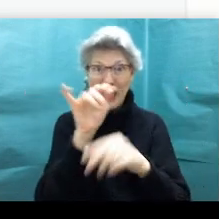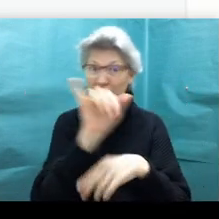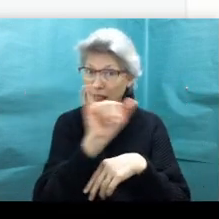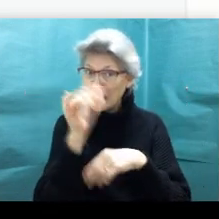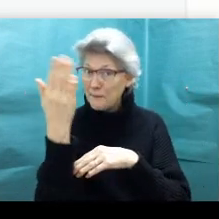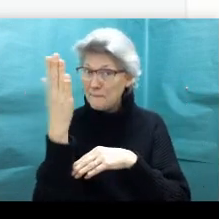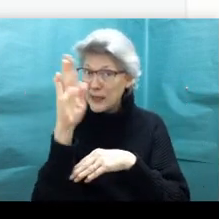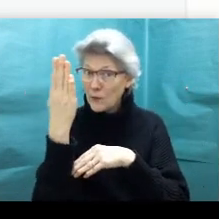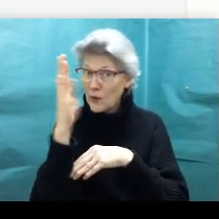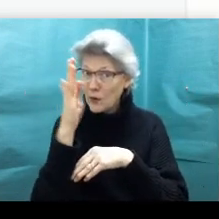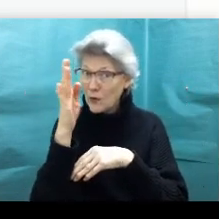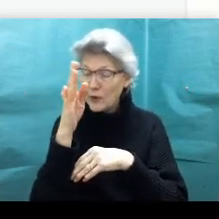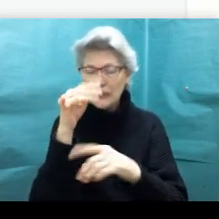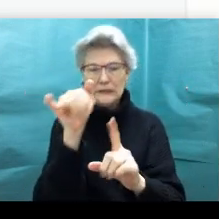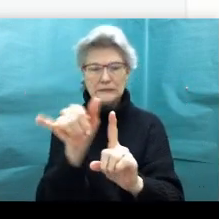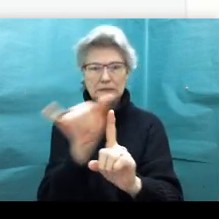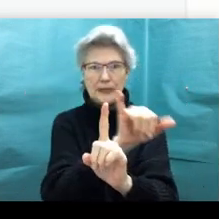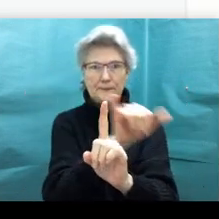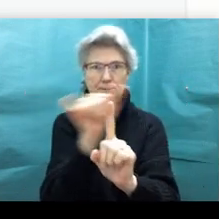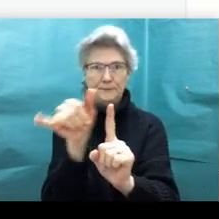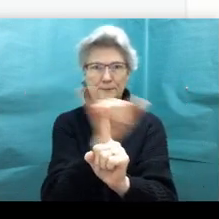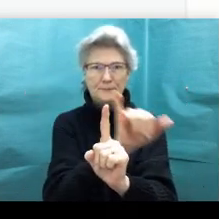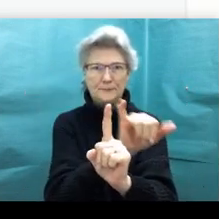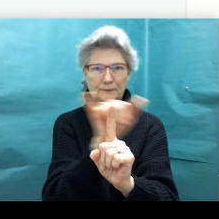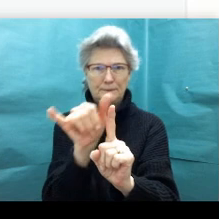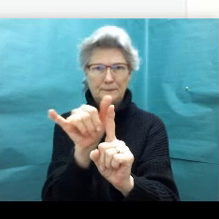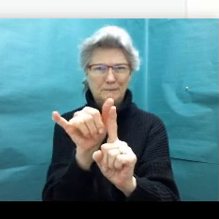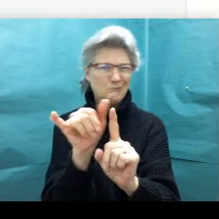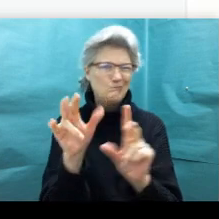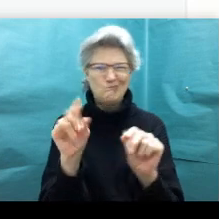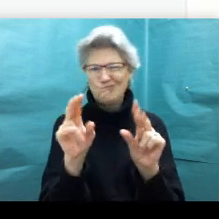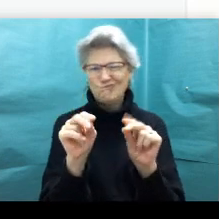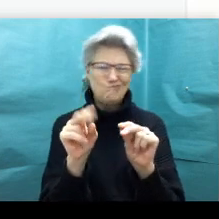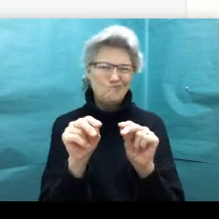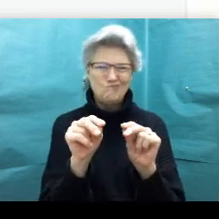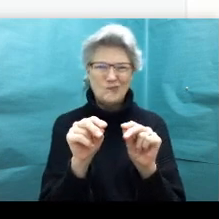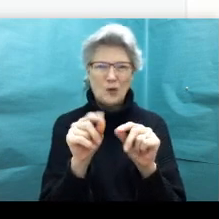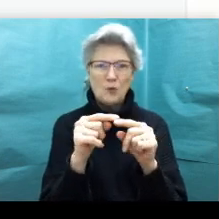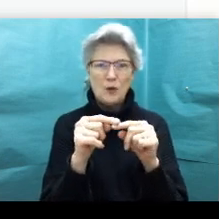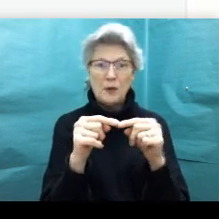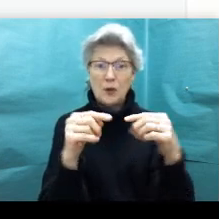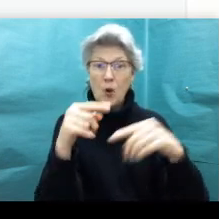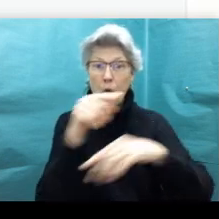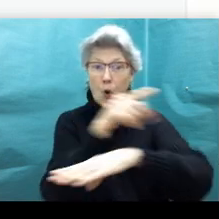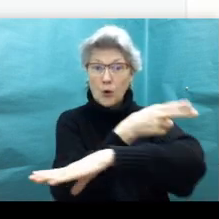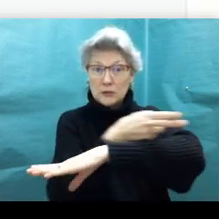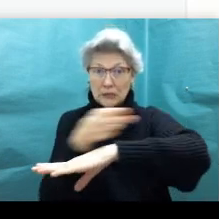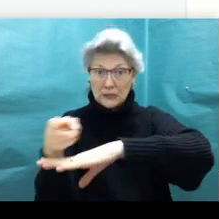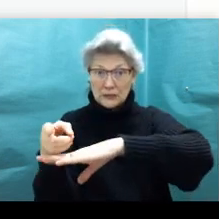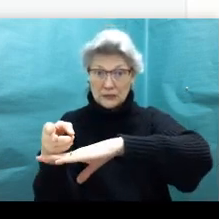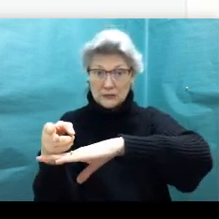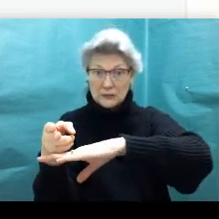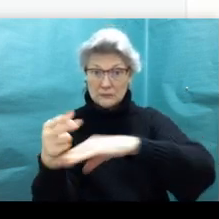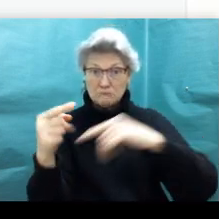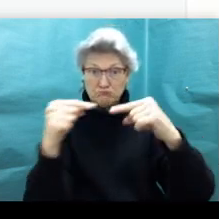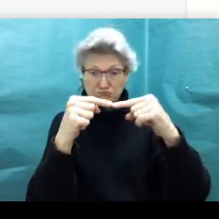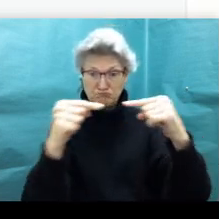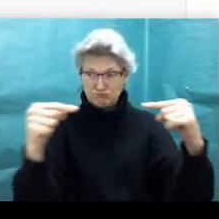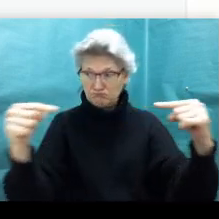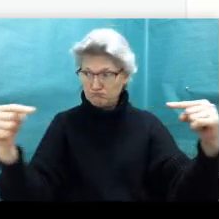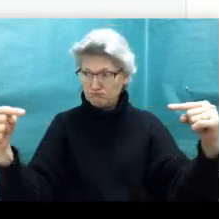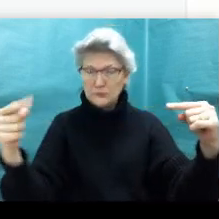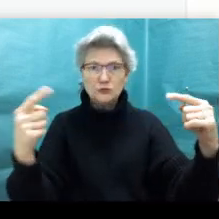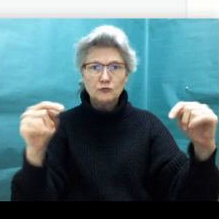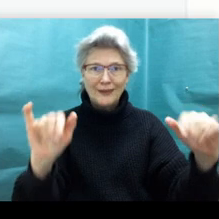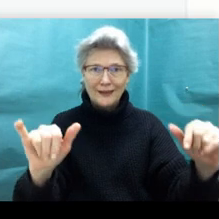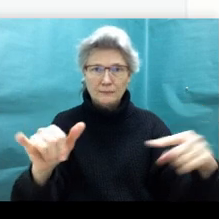the same figure on each side? It doesn't work like that. What about a horizontal? Let's try